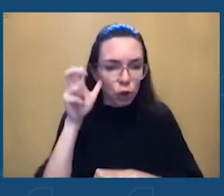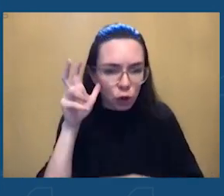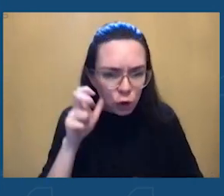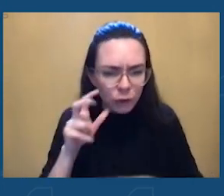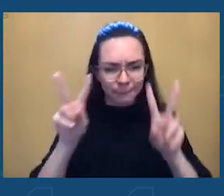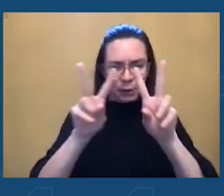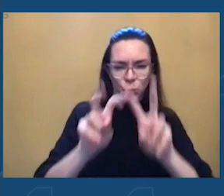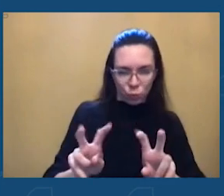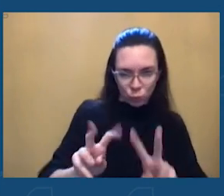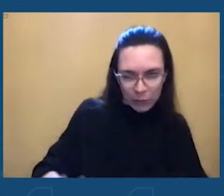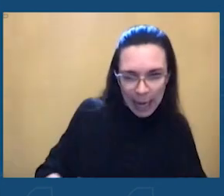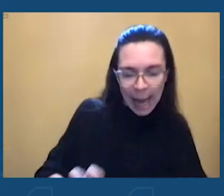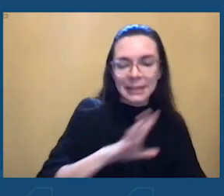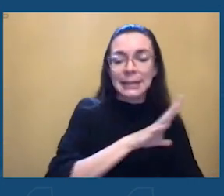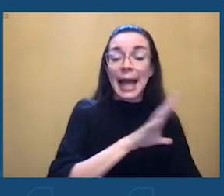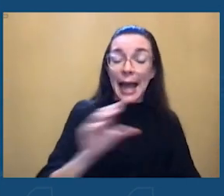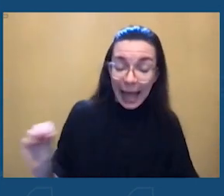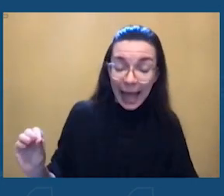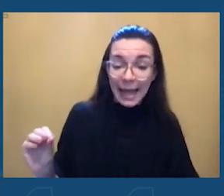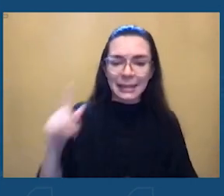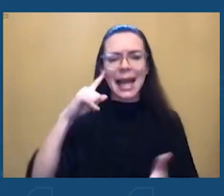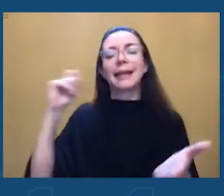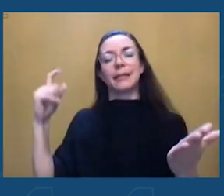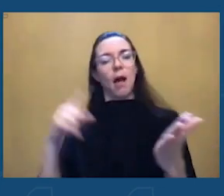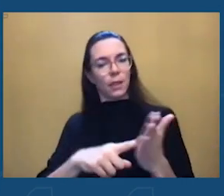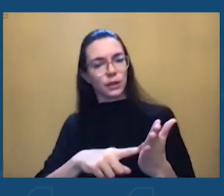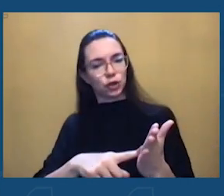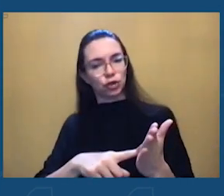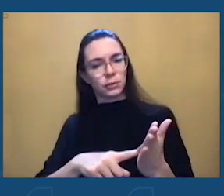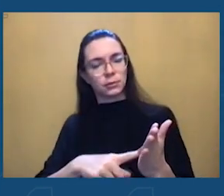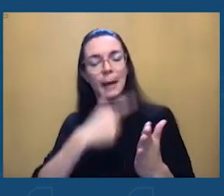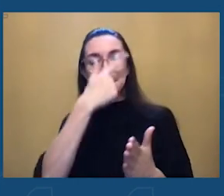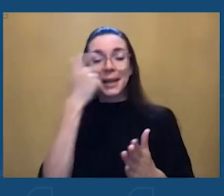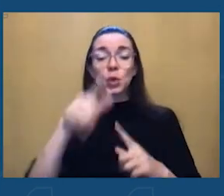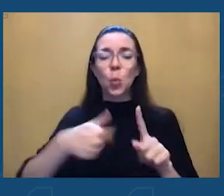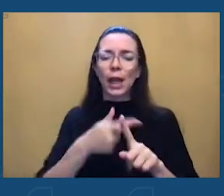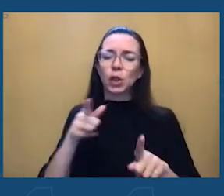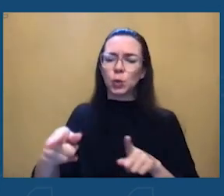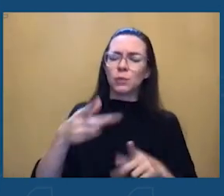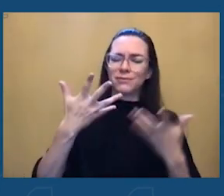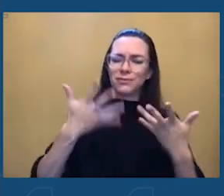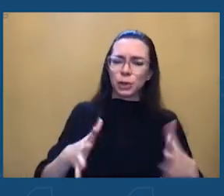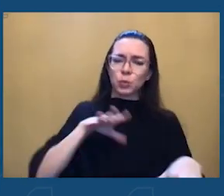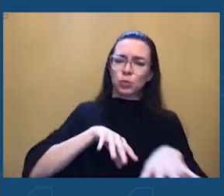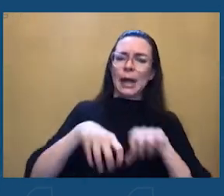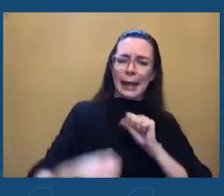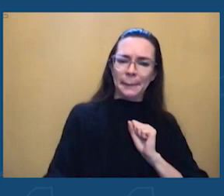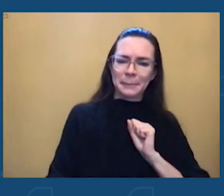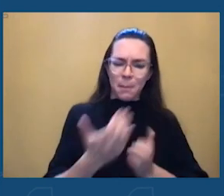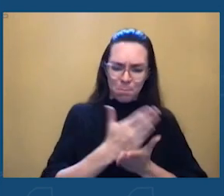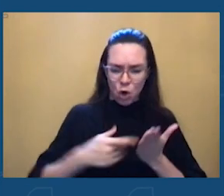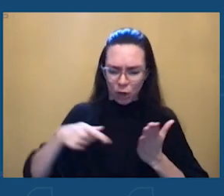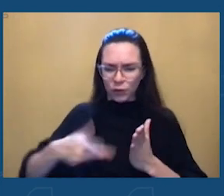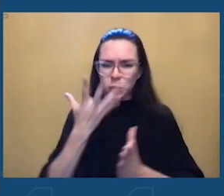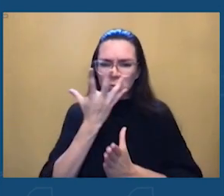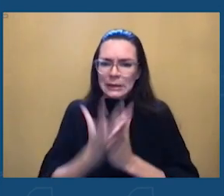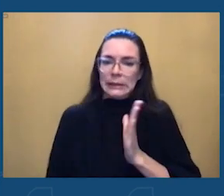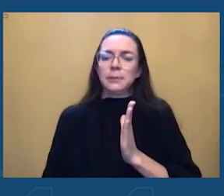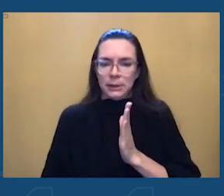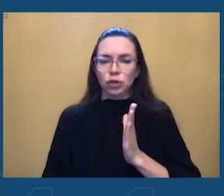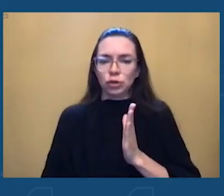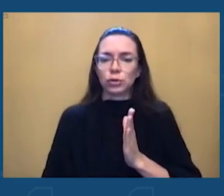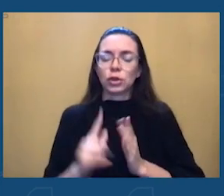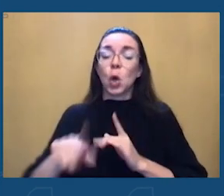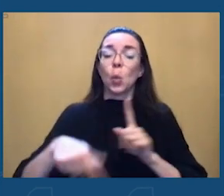scrutinized, and at long last, acknowledged. Because when you're raped, a part of you disappears. When you're